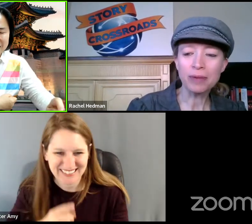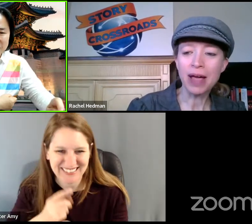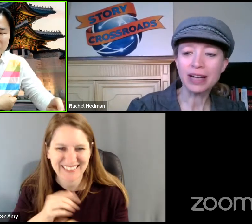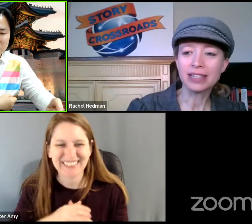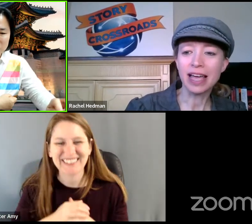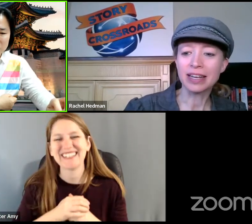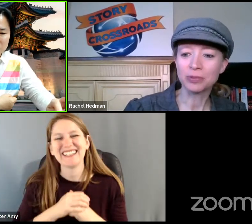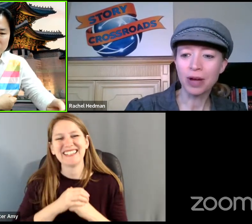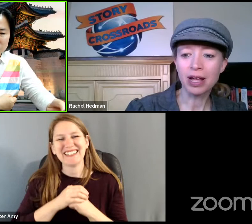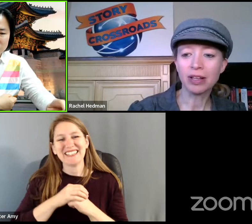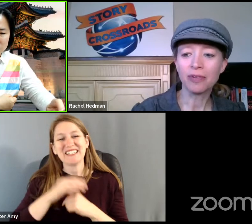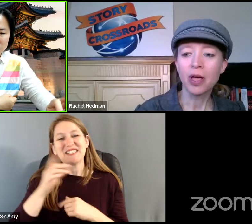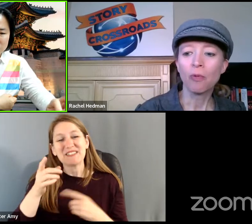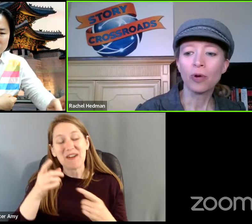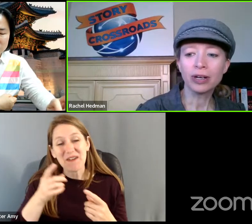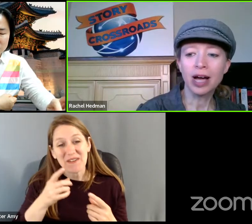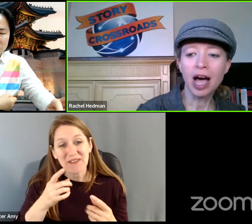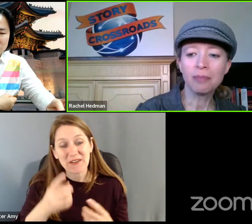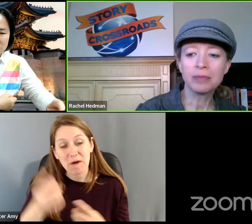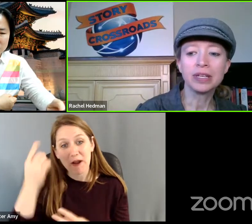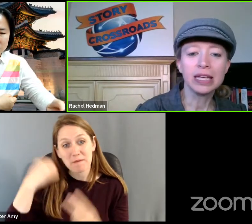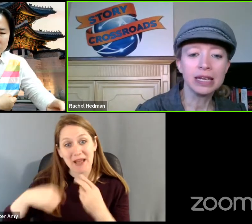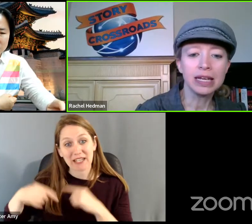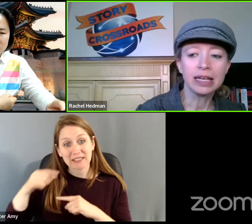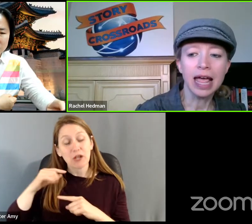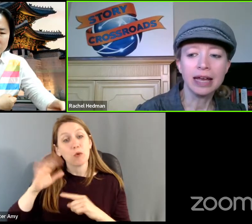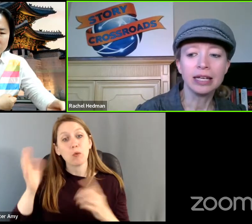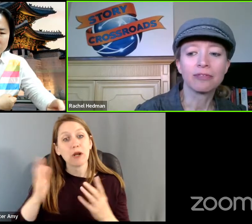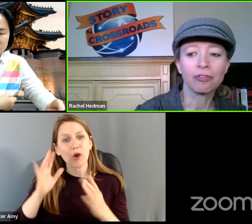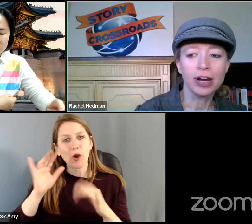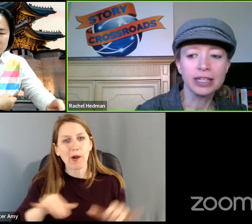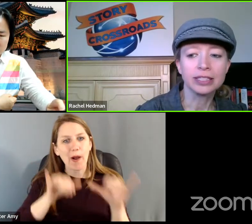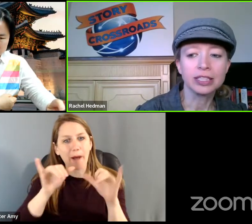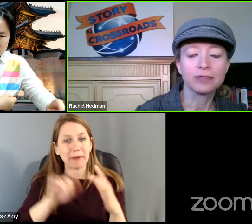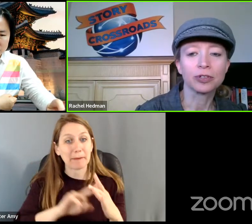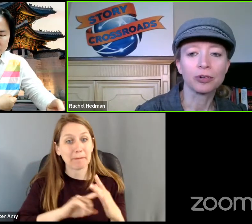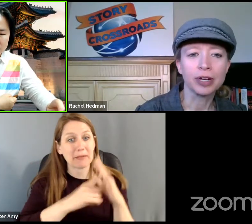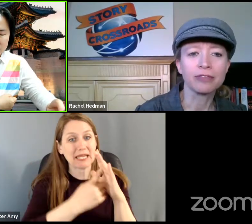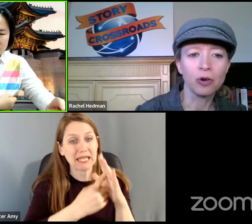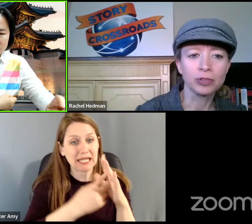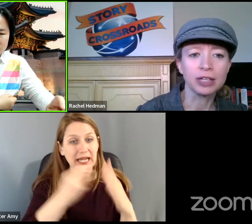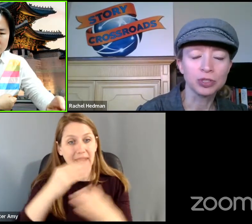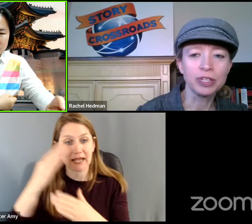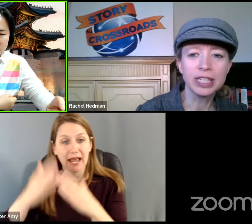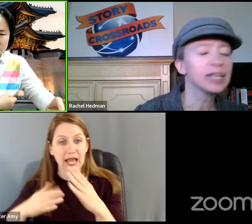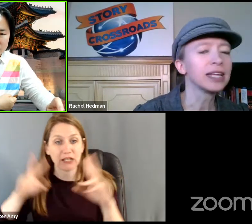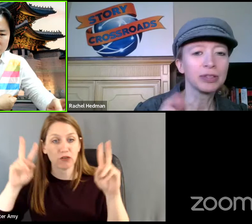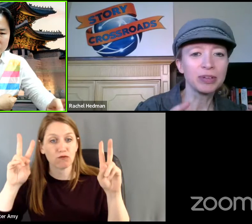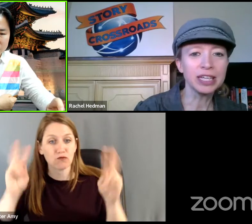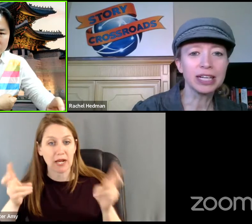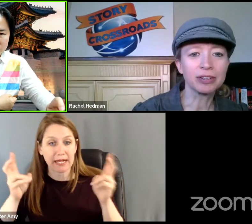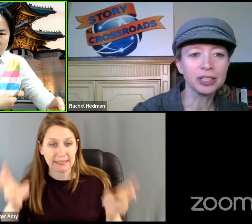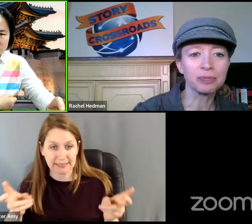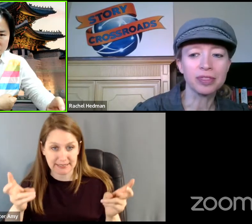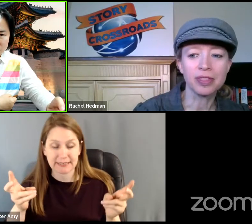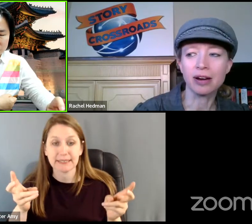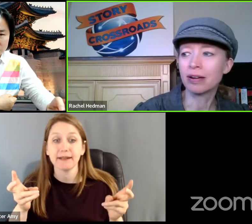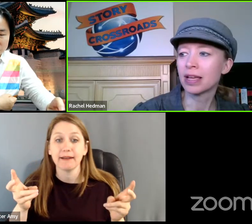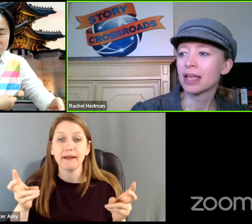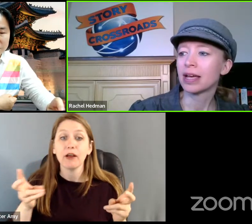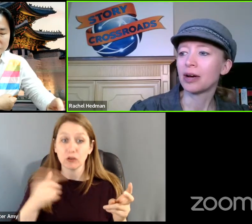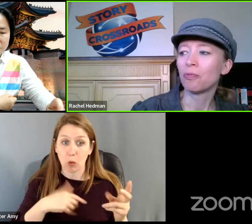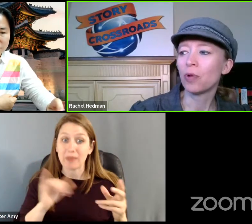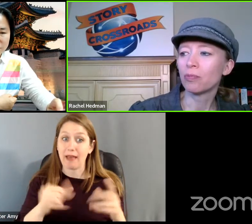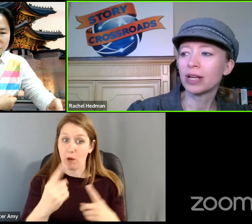going back to that as well, what are common beginning and ending phrases for Korean folktales? So we did hear a little bit